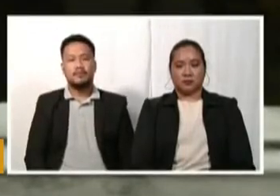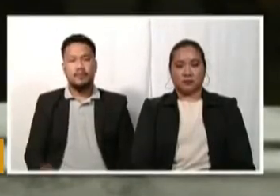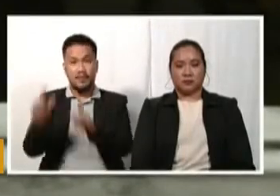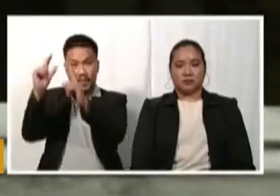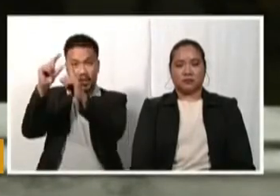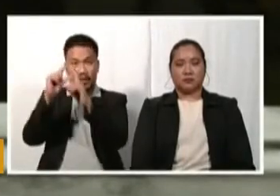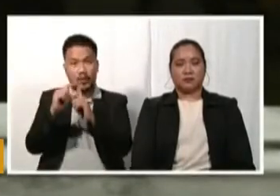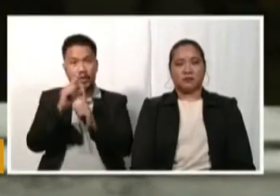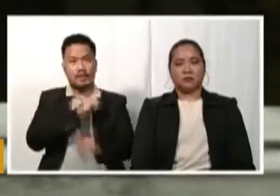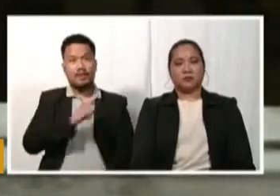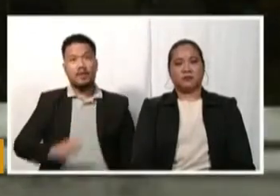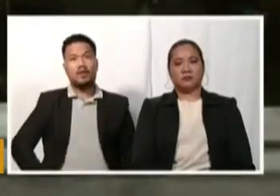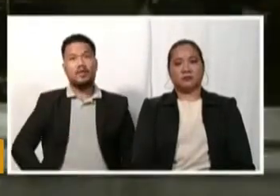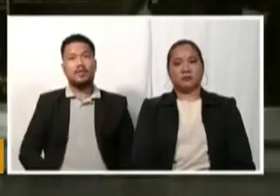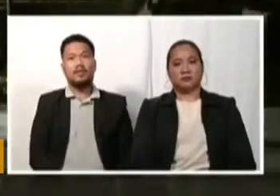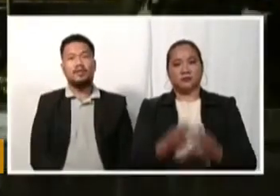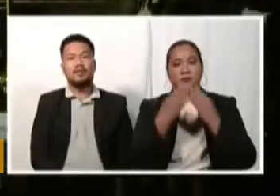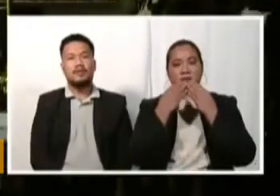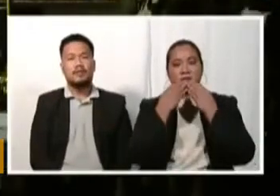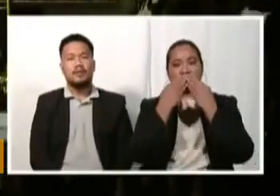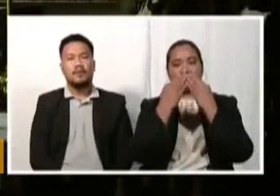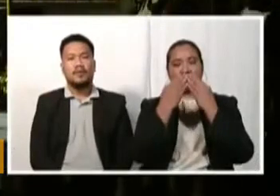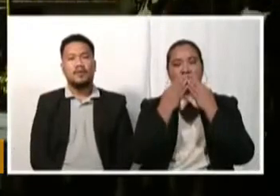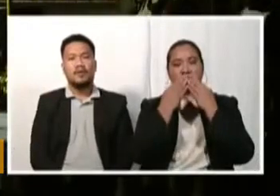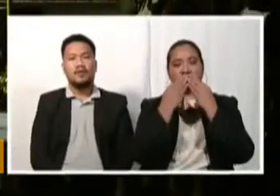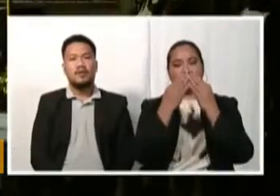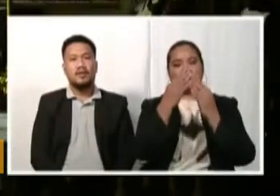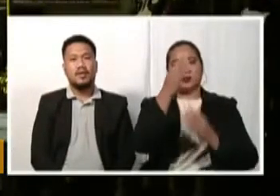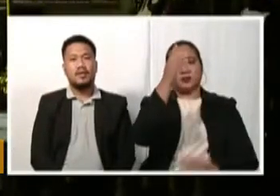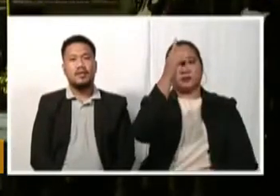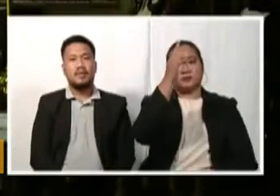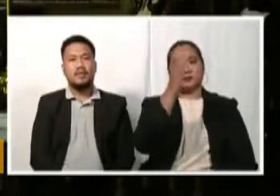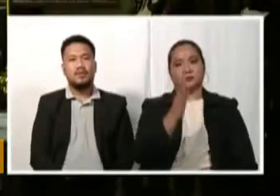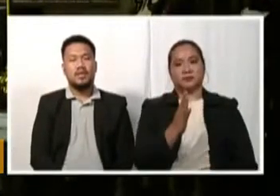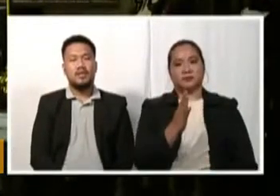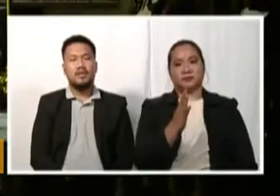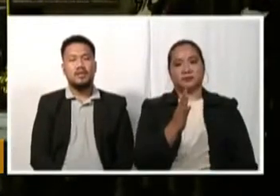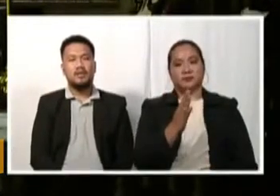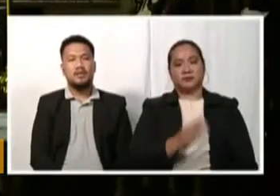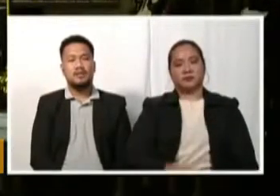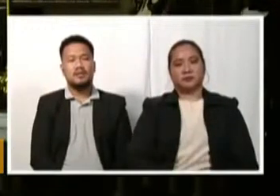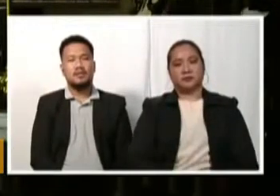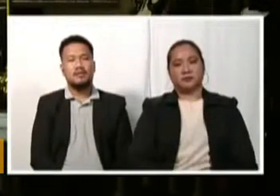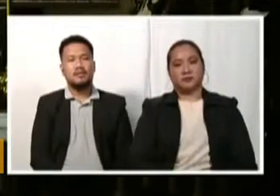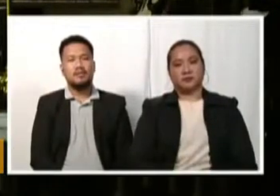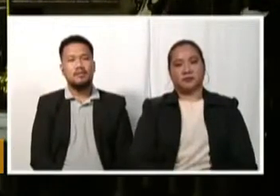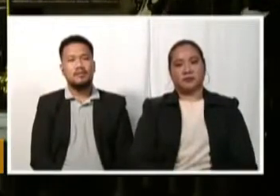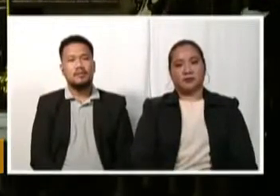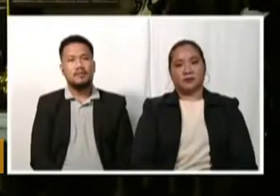The word of the Lord. Thanks be to God.